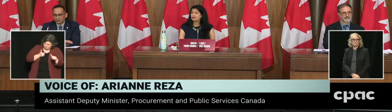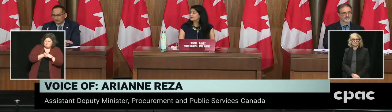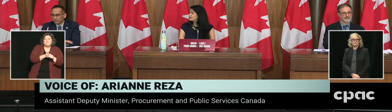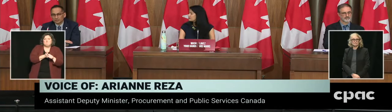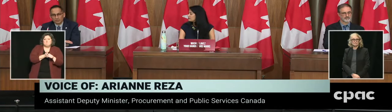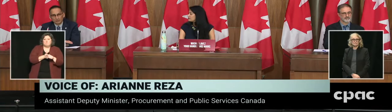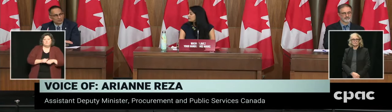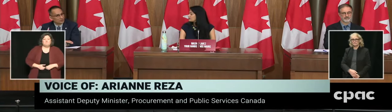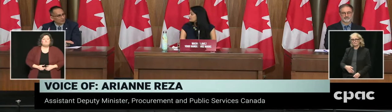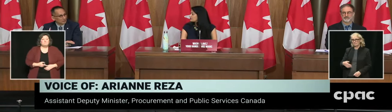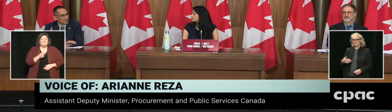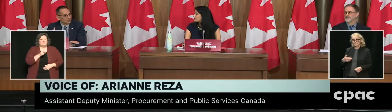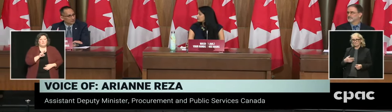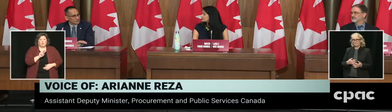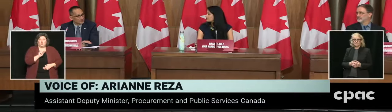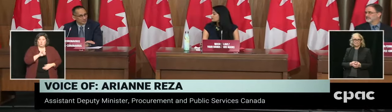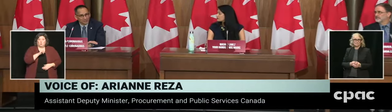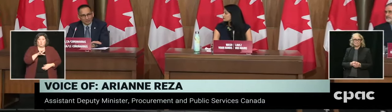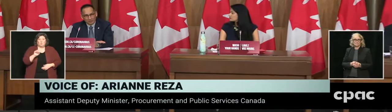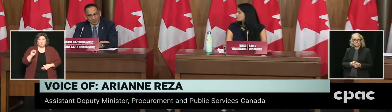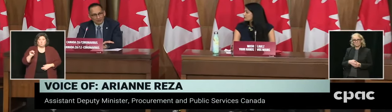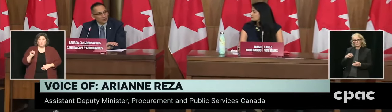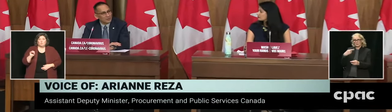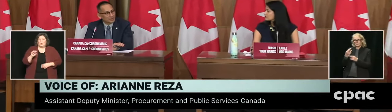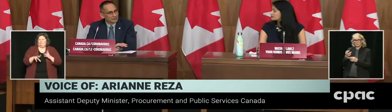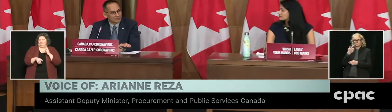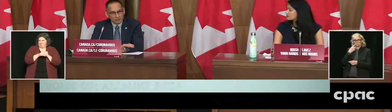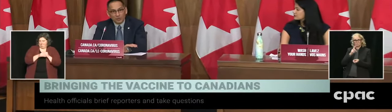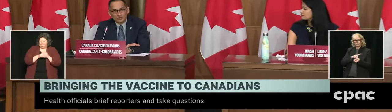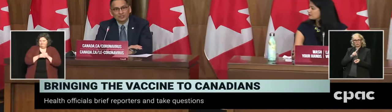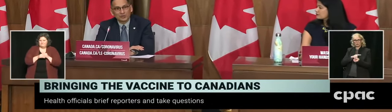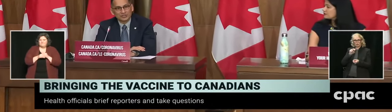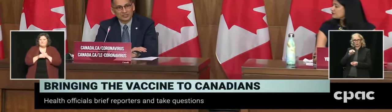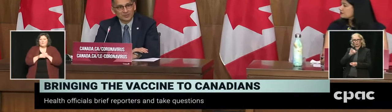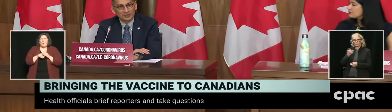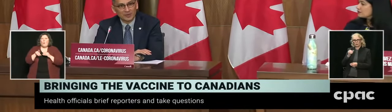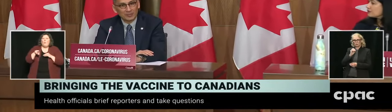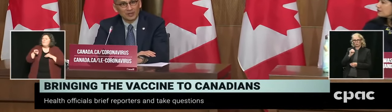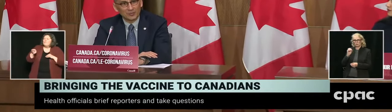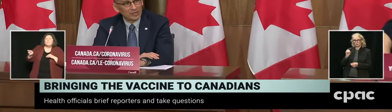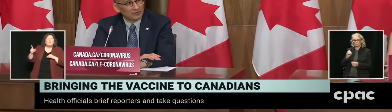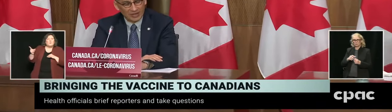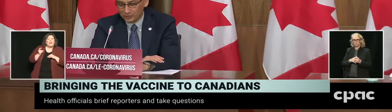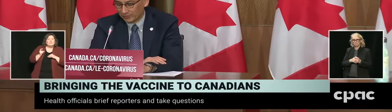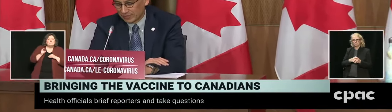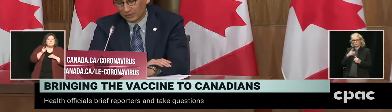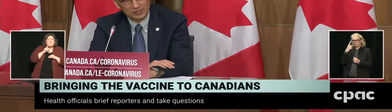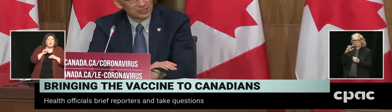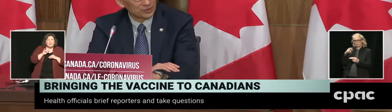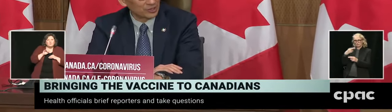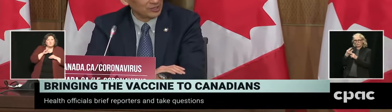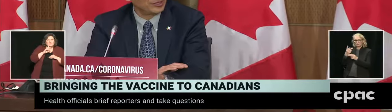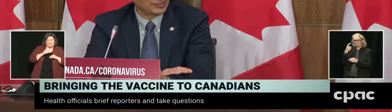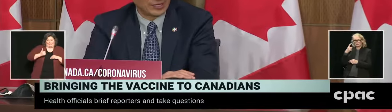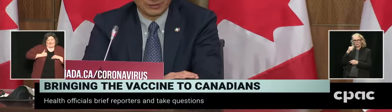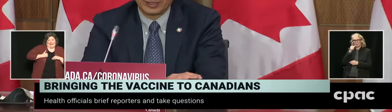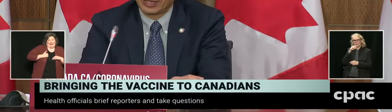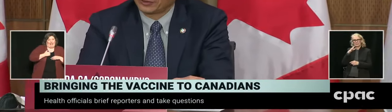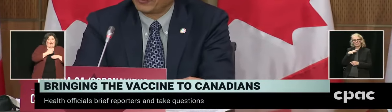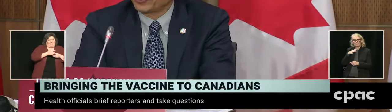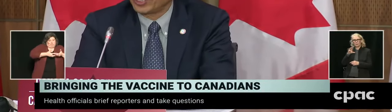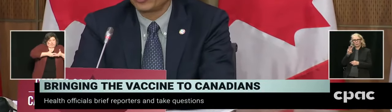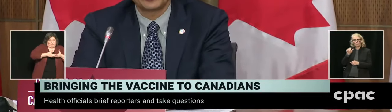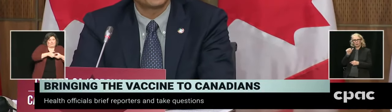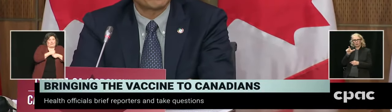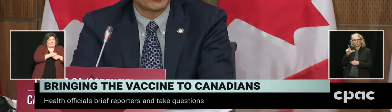It's Dr. Njoo. I apologize. Going back to Ms. Walsh's questions about the biomanufacturing facilities and so on,